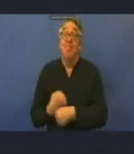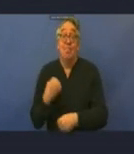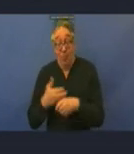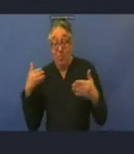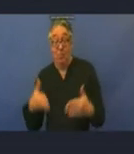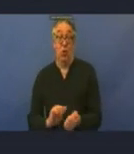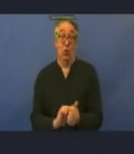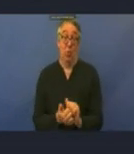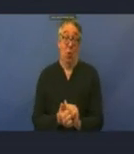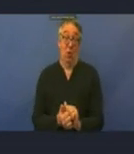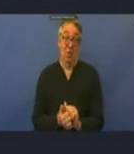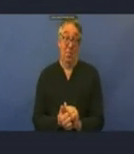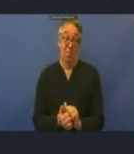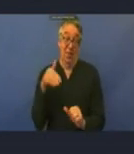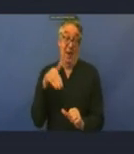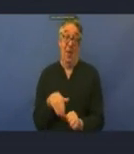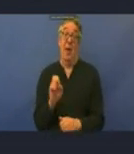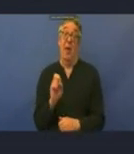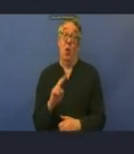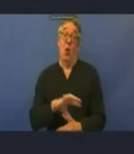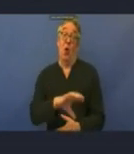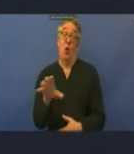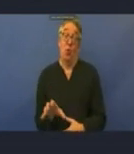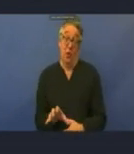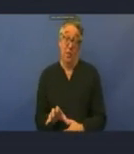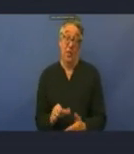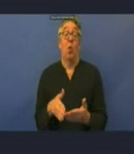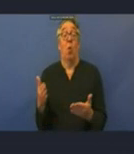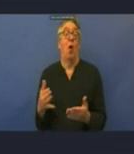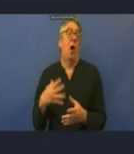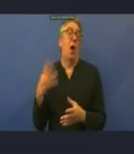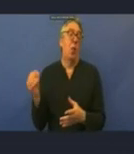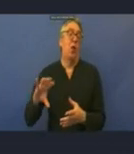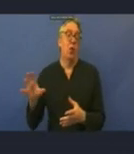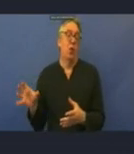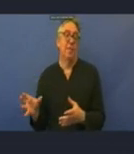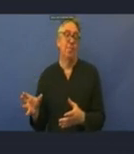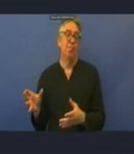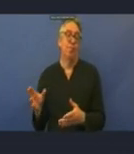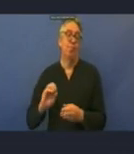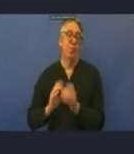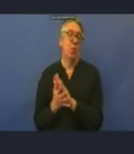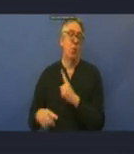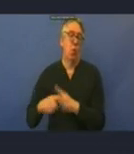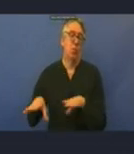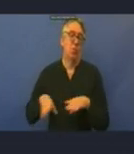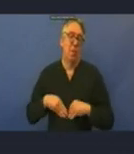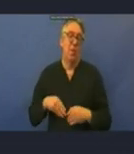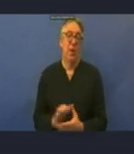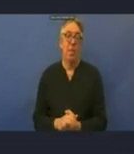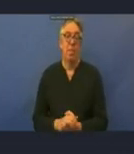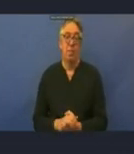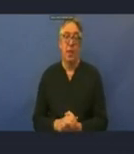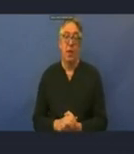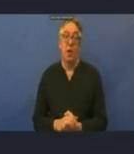associated to the program. The consortium conditions are different depending on the type of lump sum that